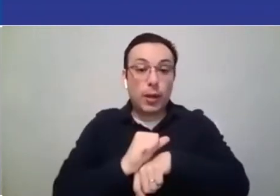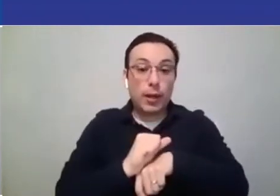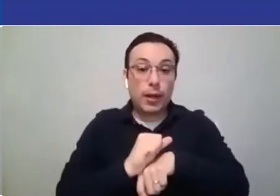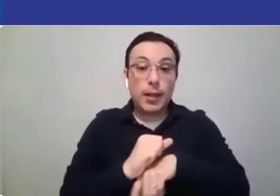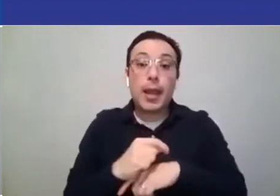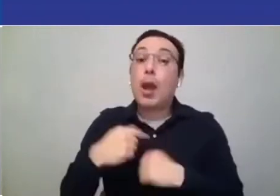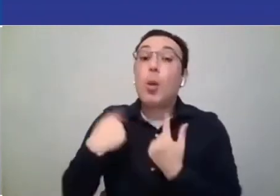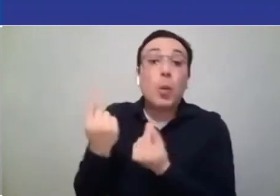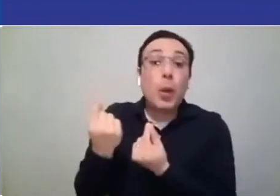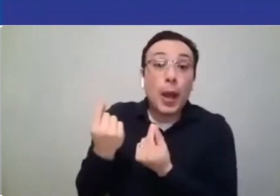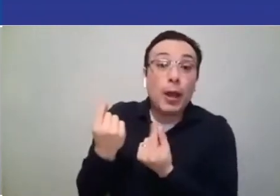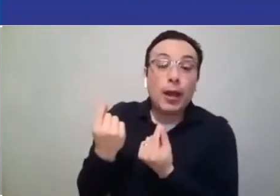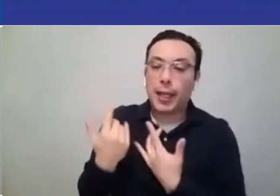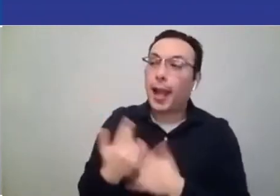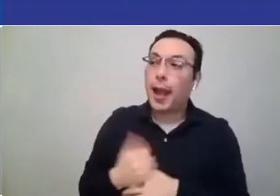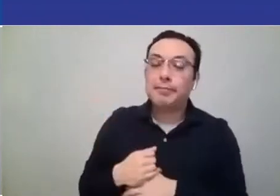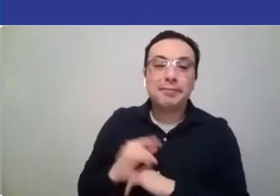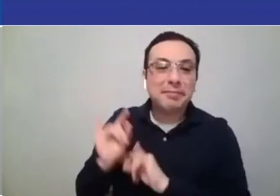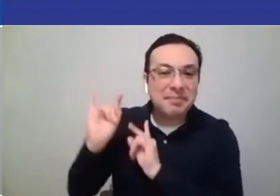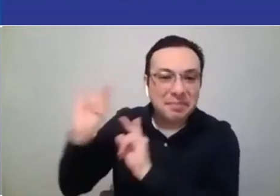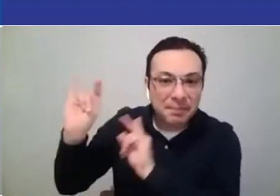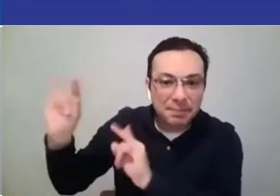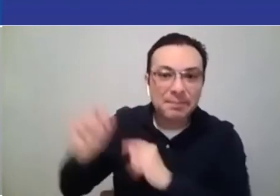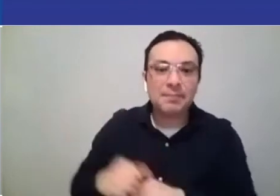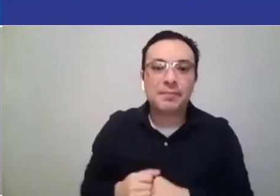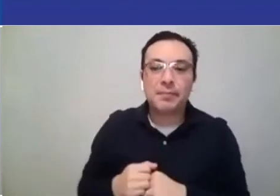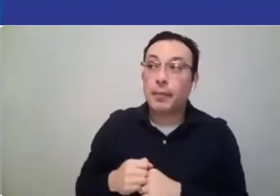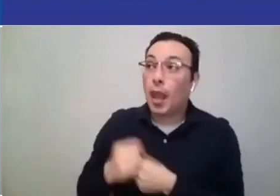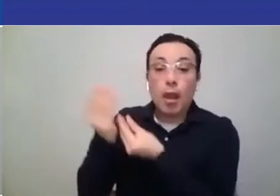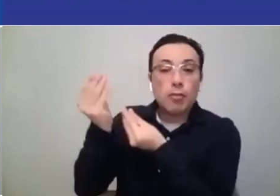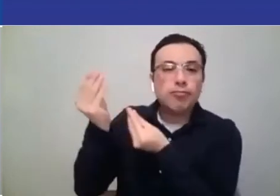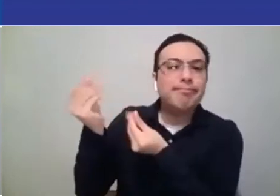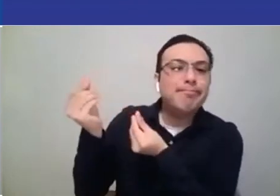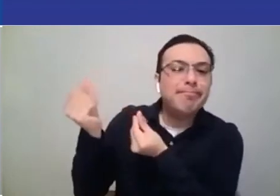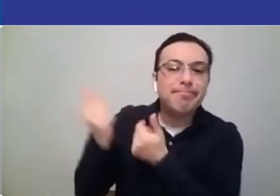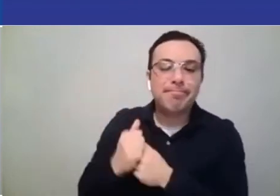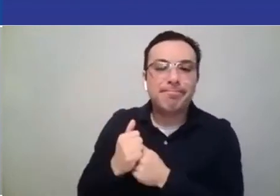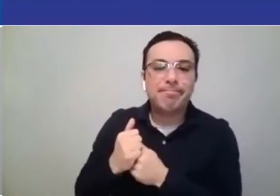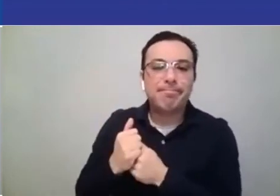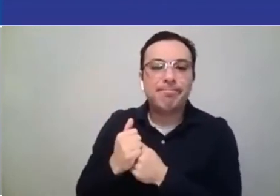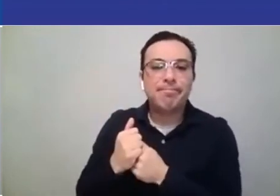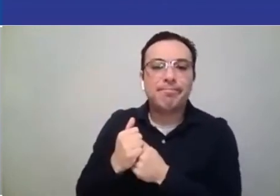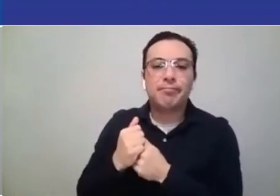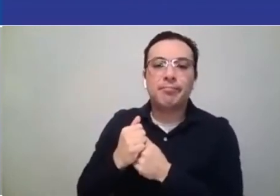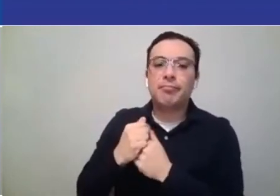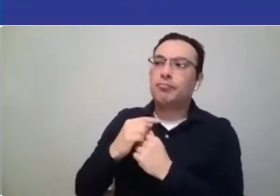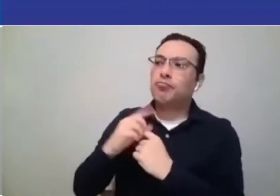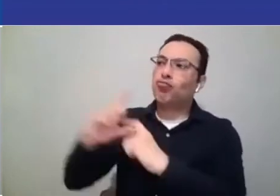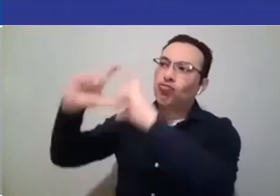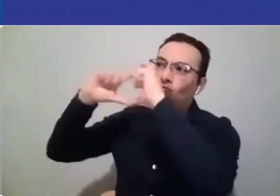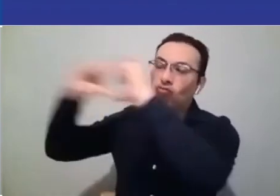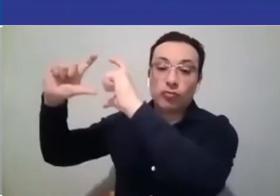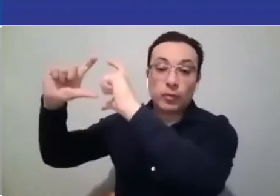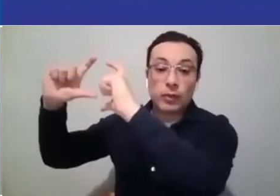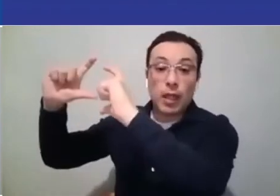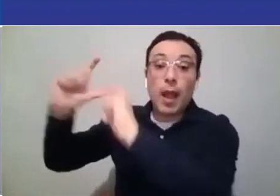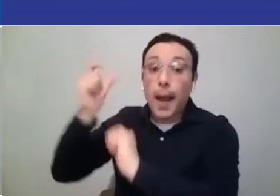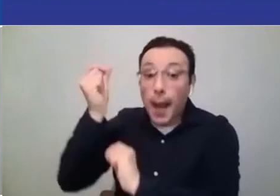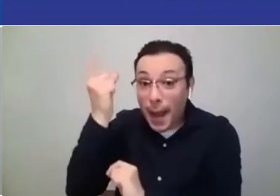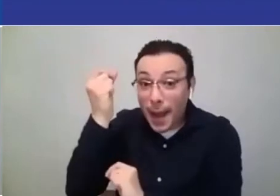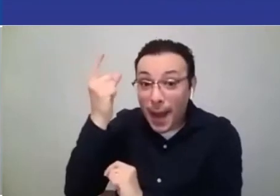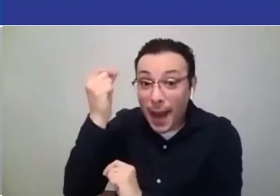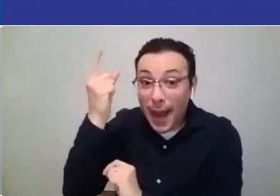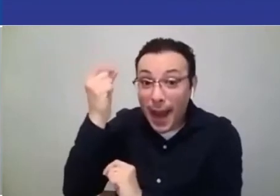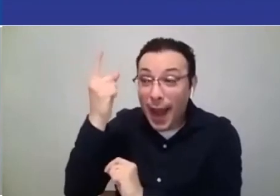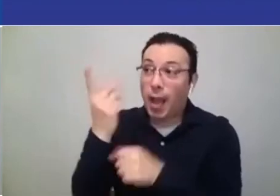being able to parody, satirize, speak their minds about